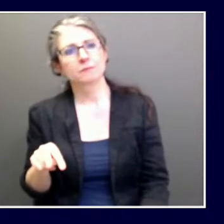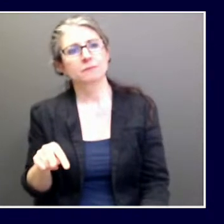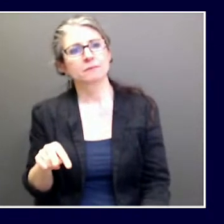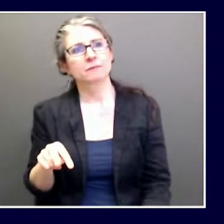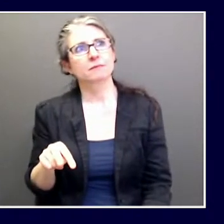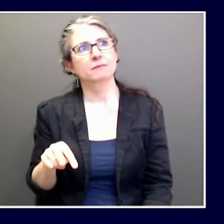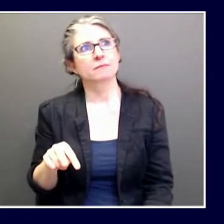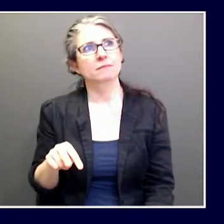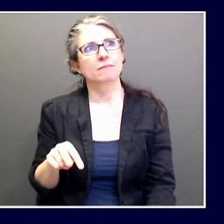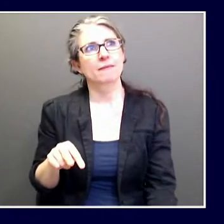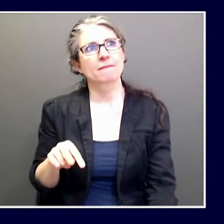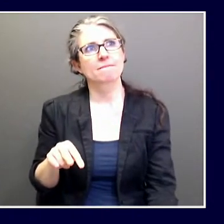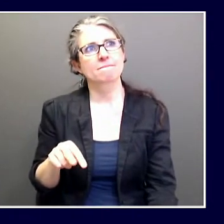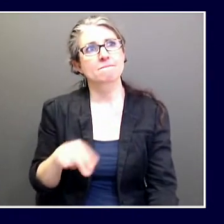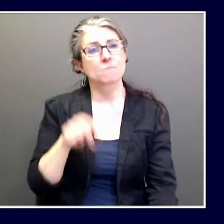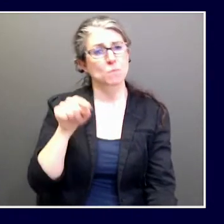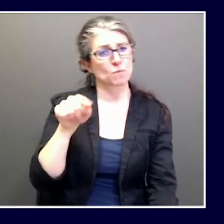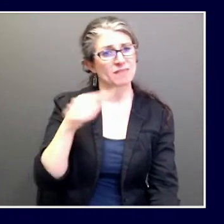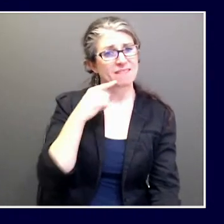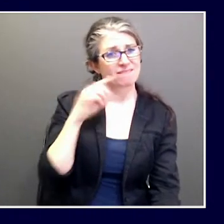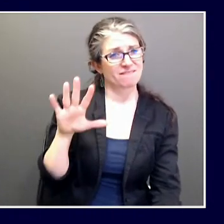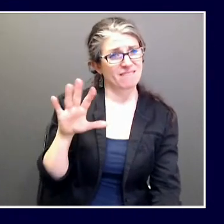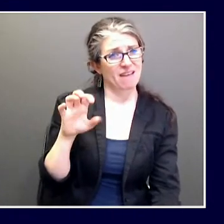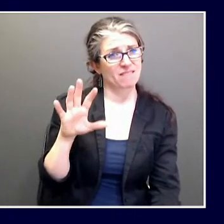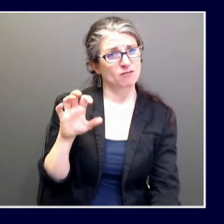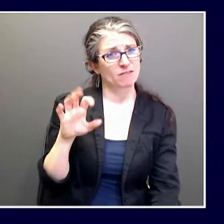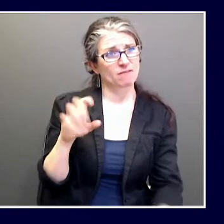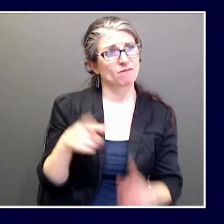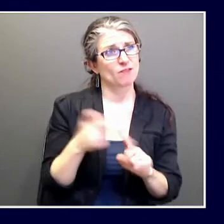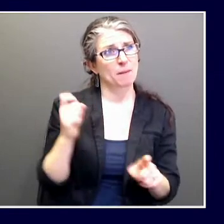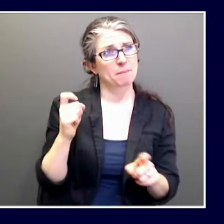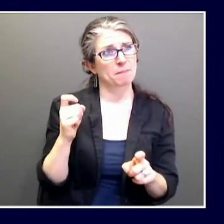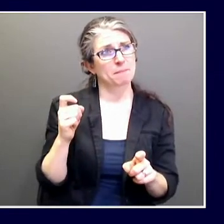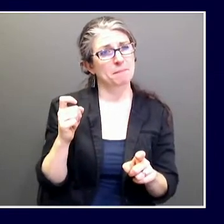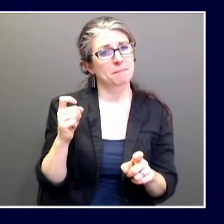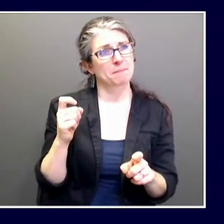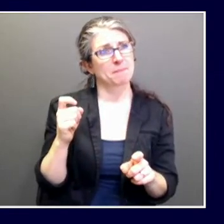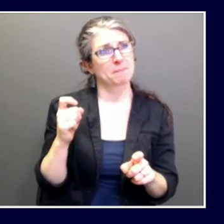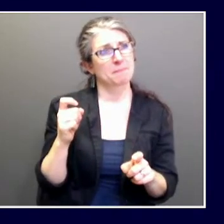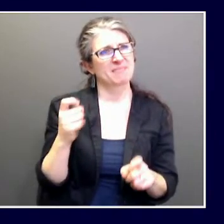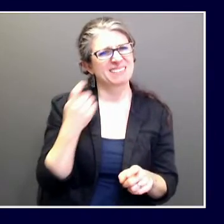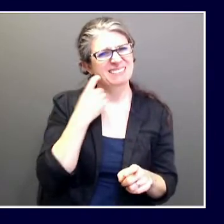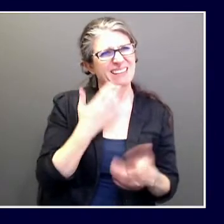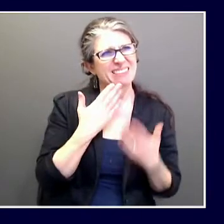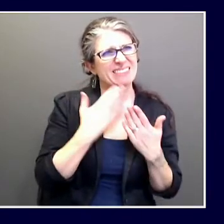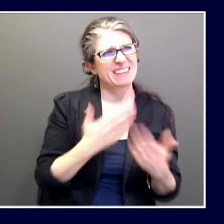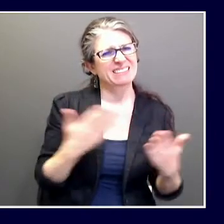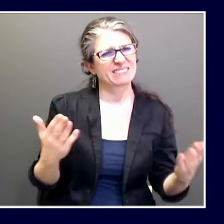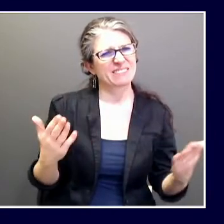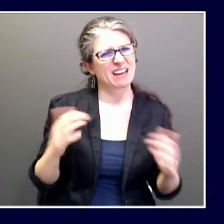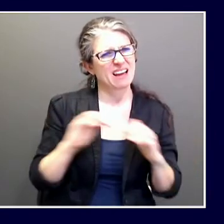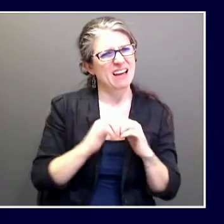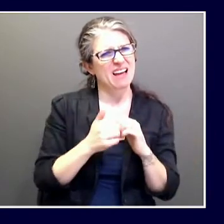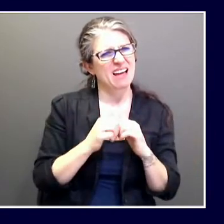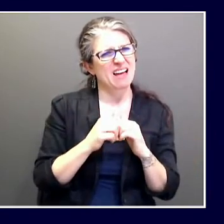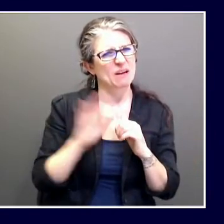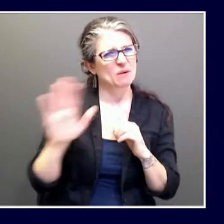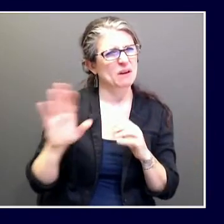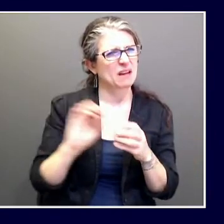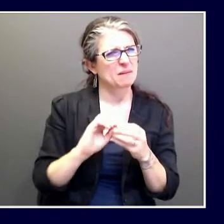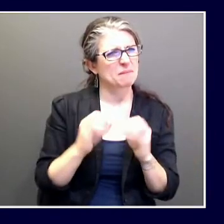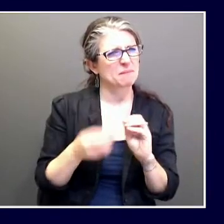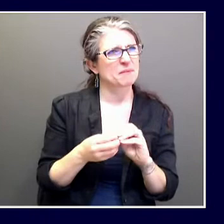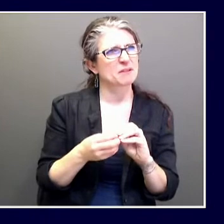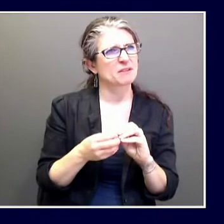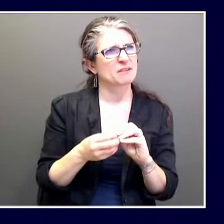figure encompasses. Given the holidays and such, it's just an important data element to keep in mind. But in keeping with